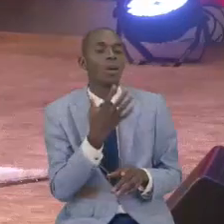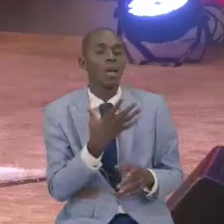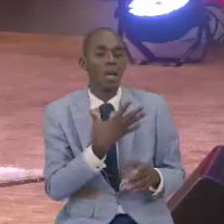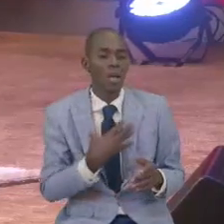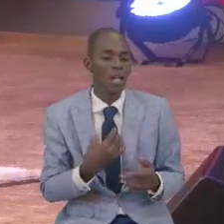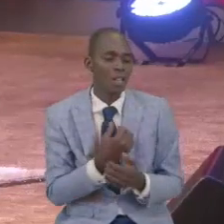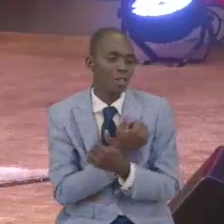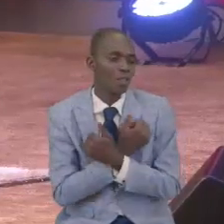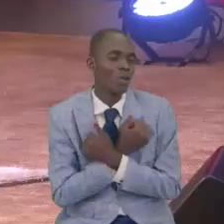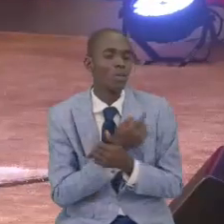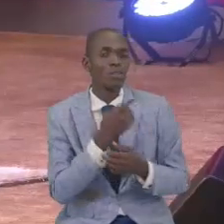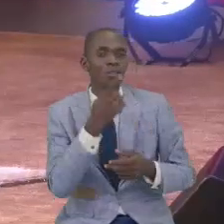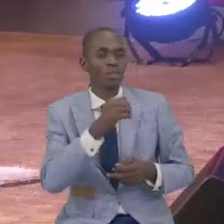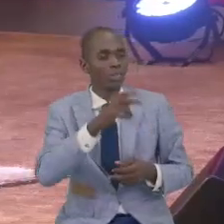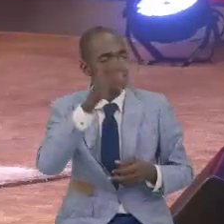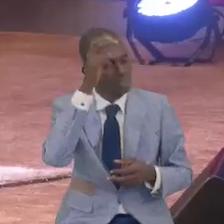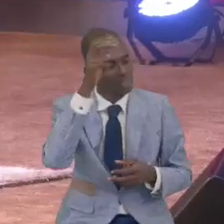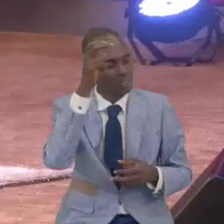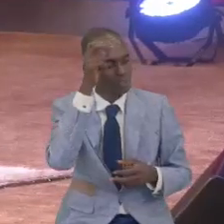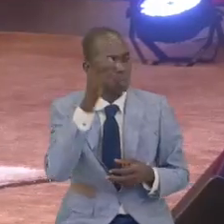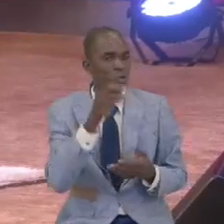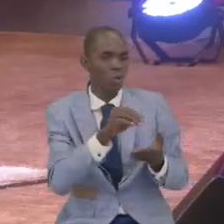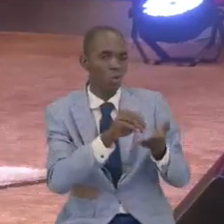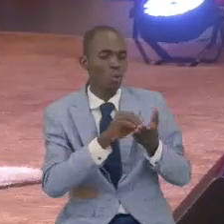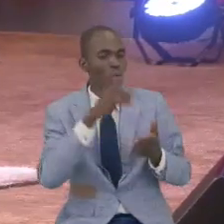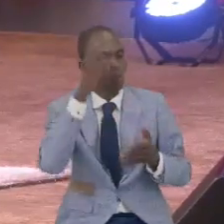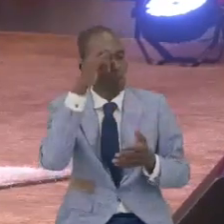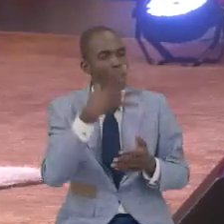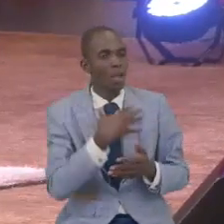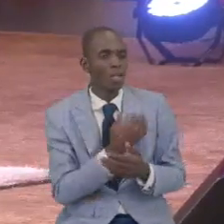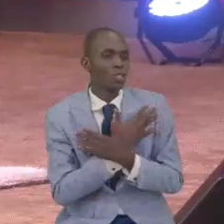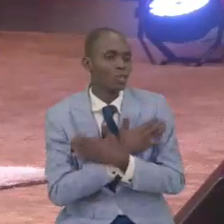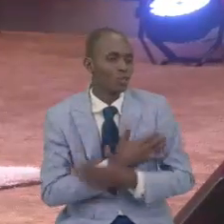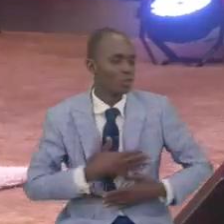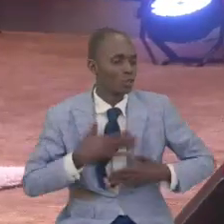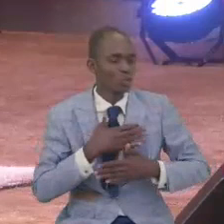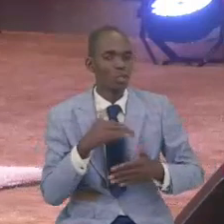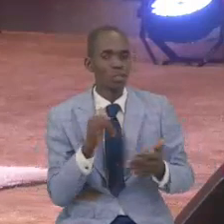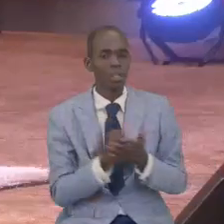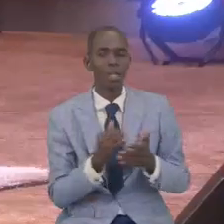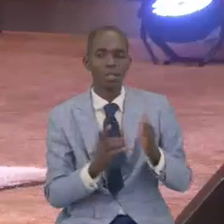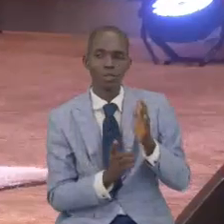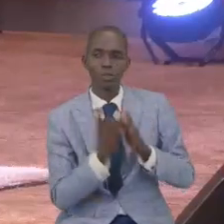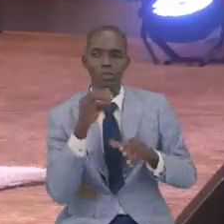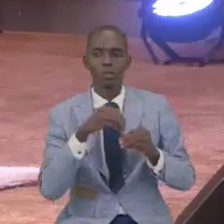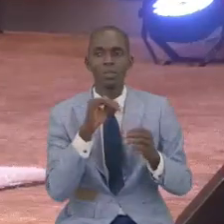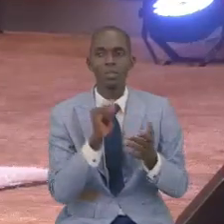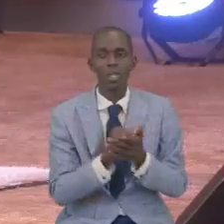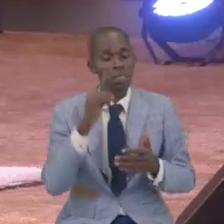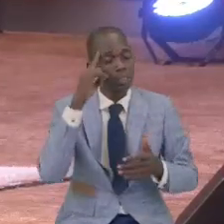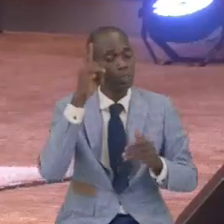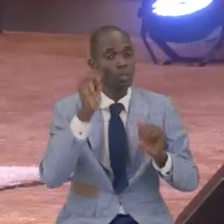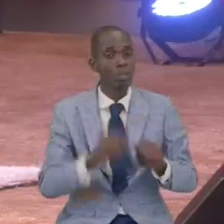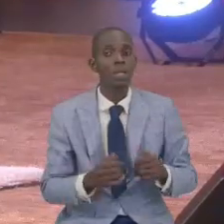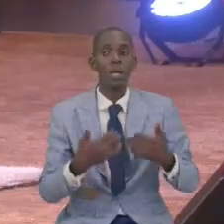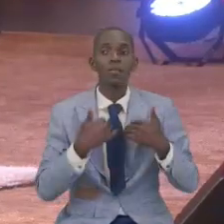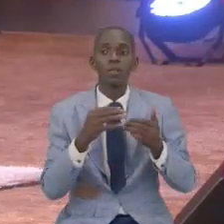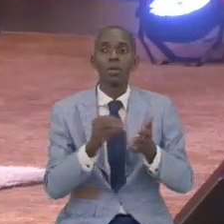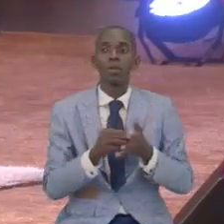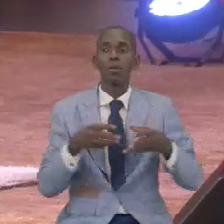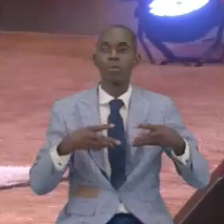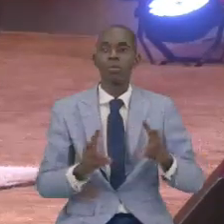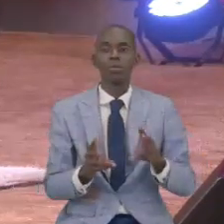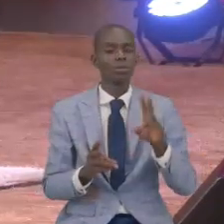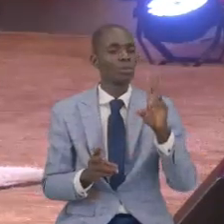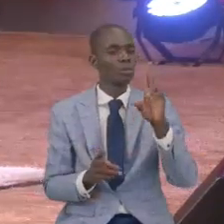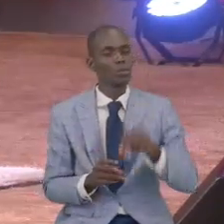that. They develop it, and they go along with it, and they feel they can have their way if they use the wisdom of the